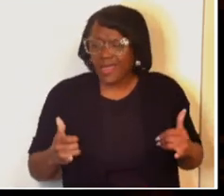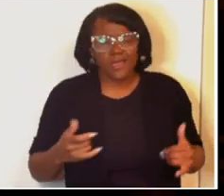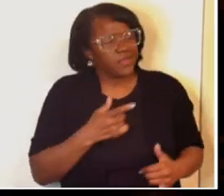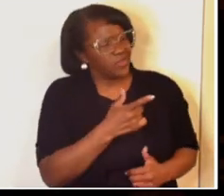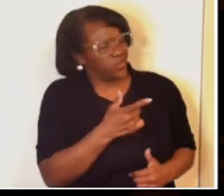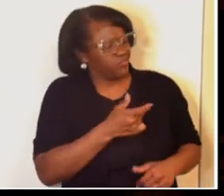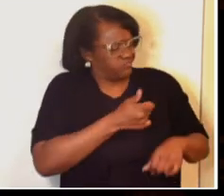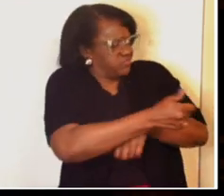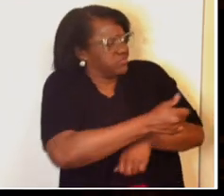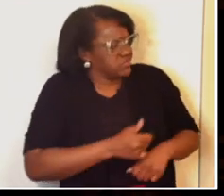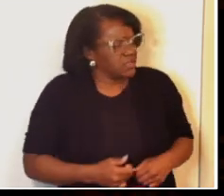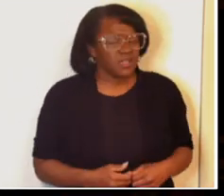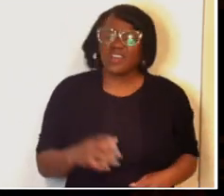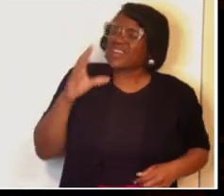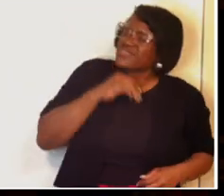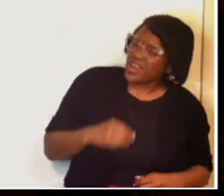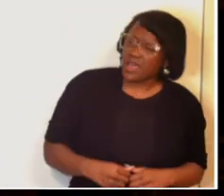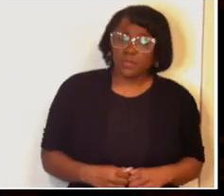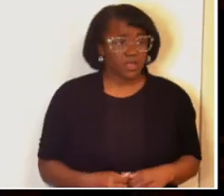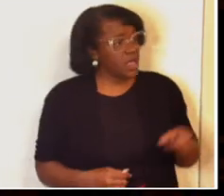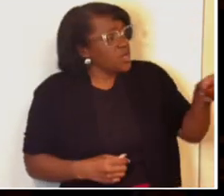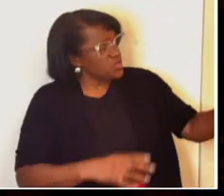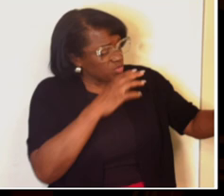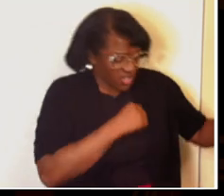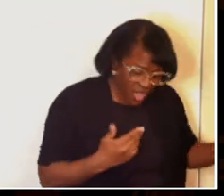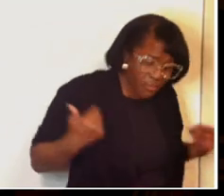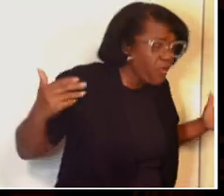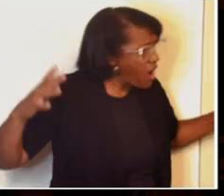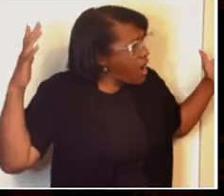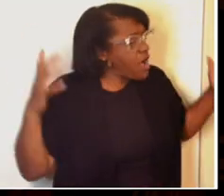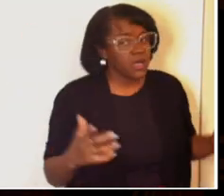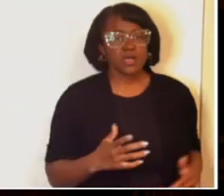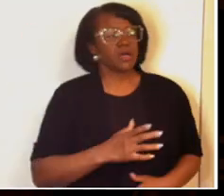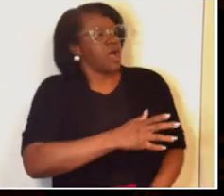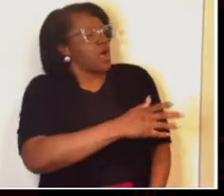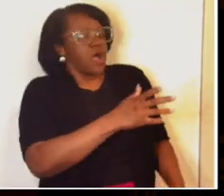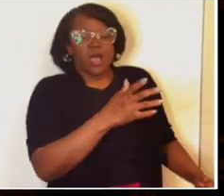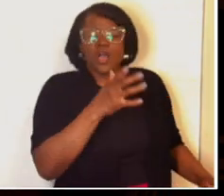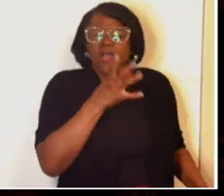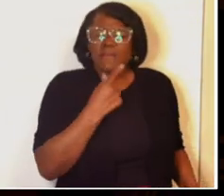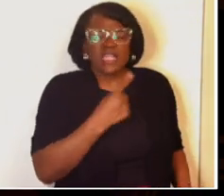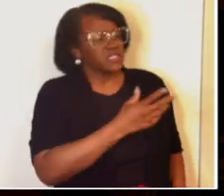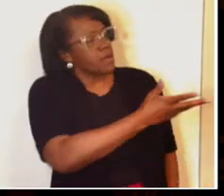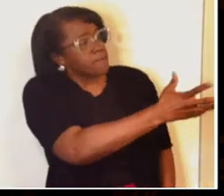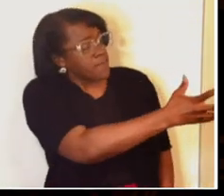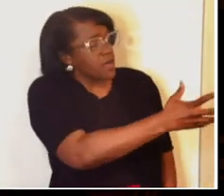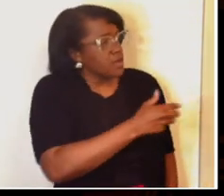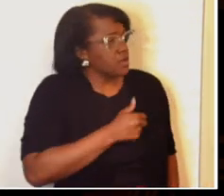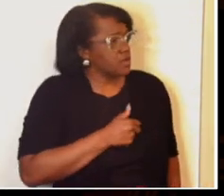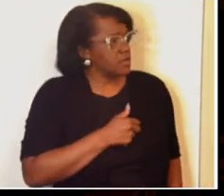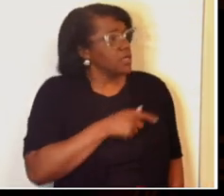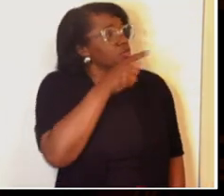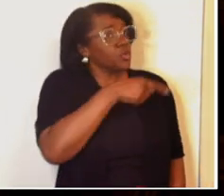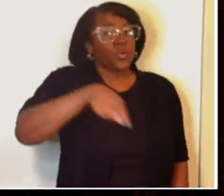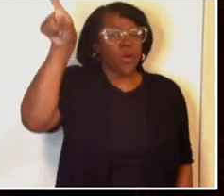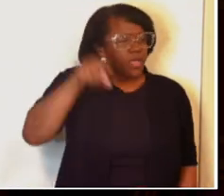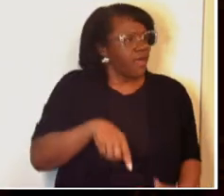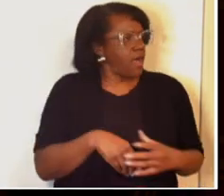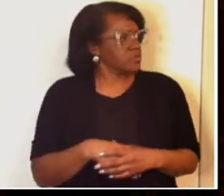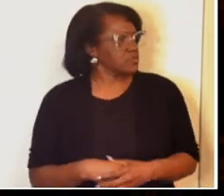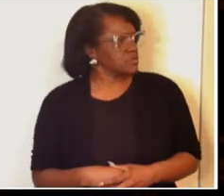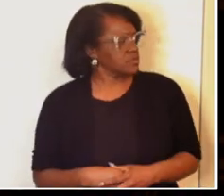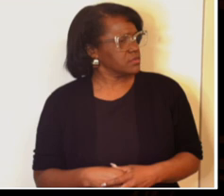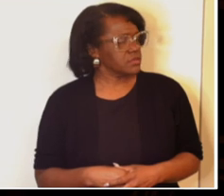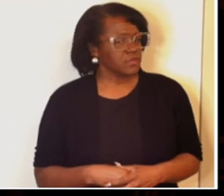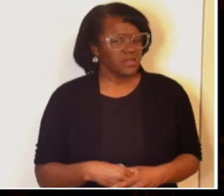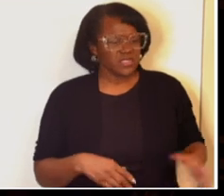up. You shut up before both of y'all stop all that arguing. Little Brandon, you get inside. You grab me by the arm and yank me